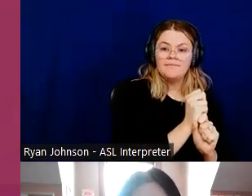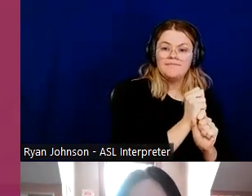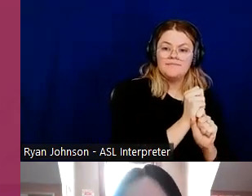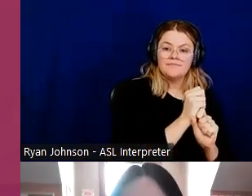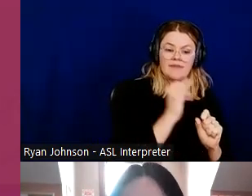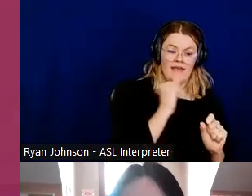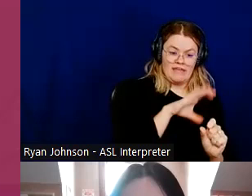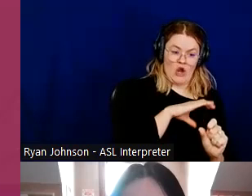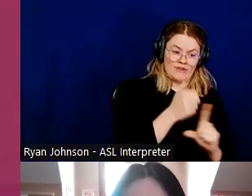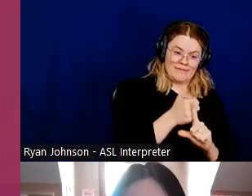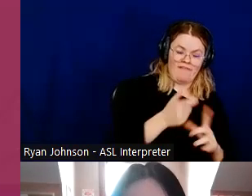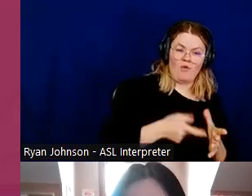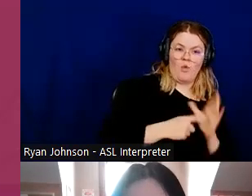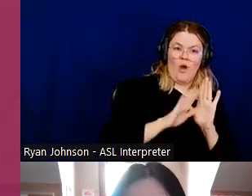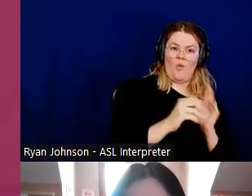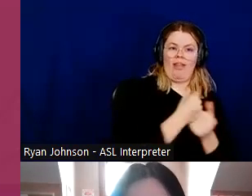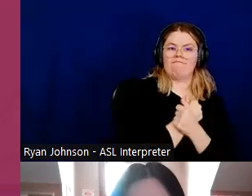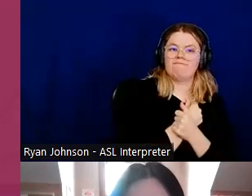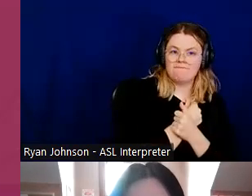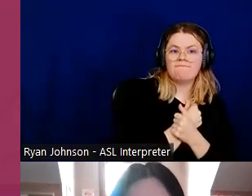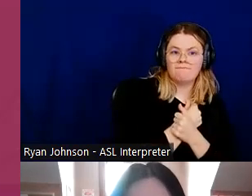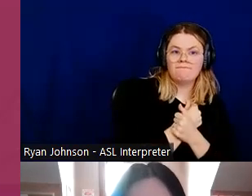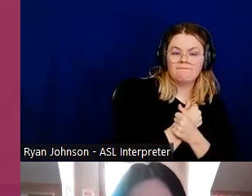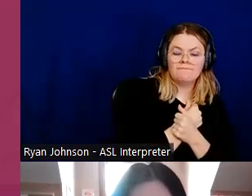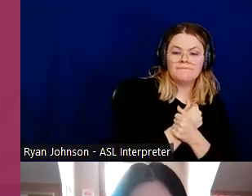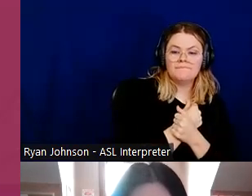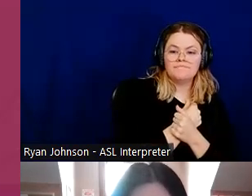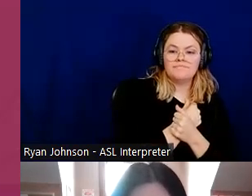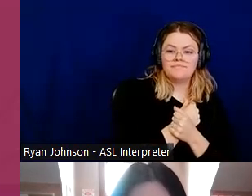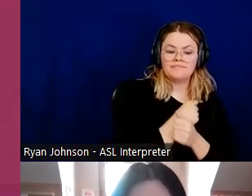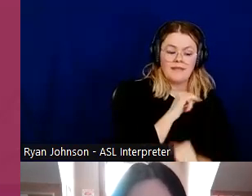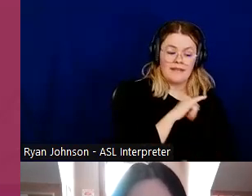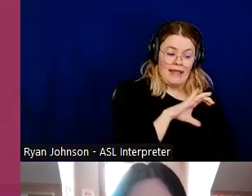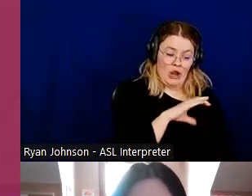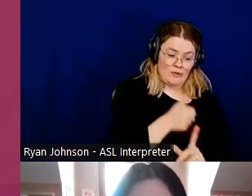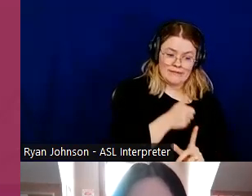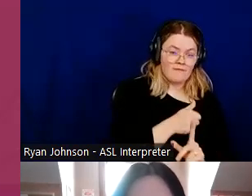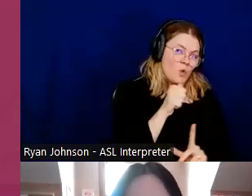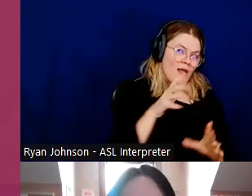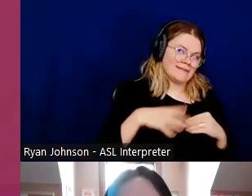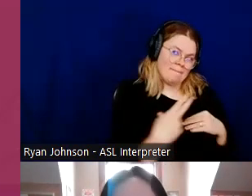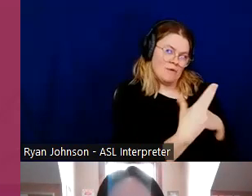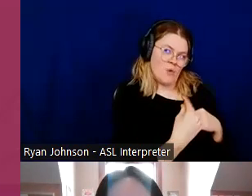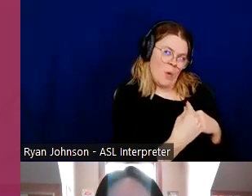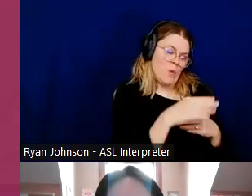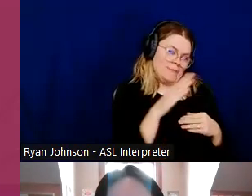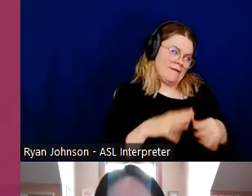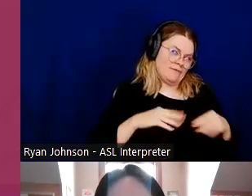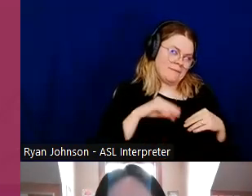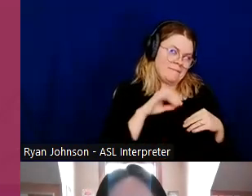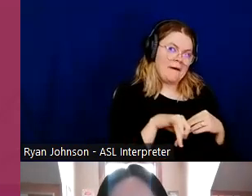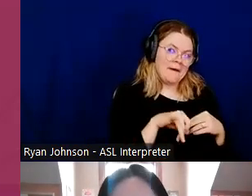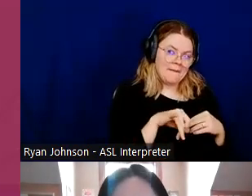be loved. And this character does not take no for an answer and will often